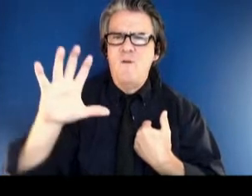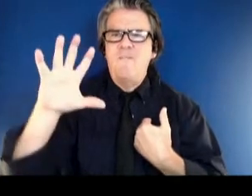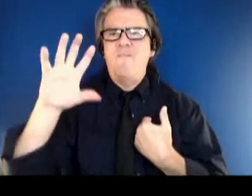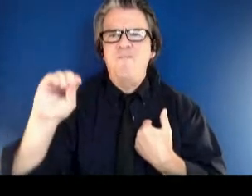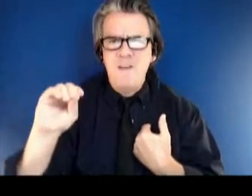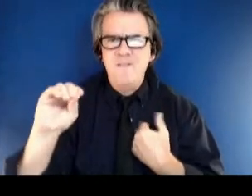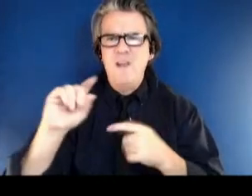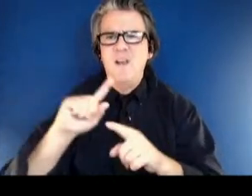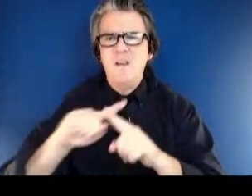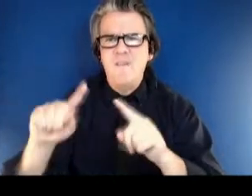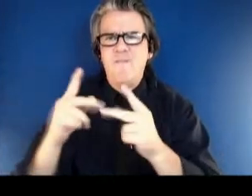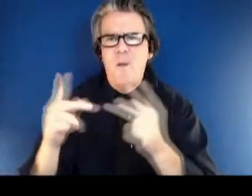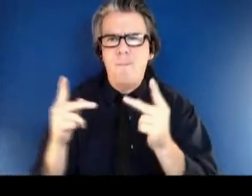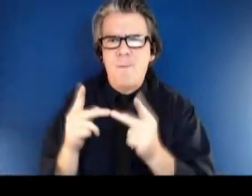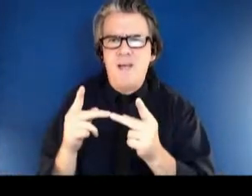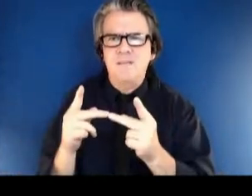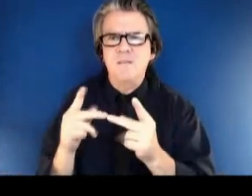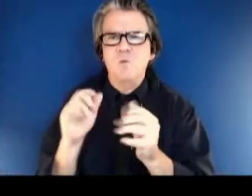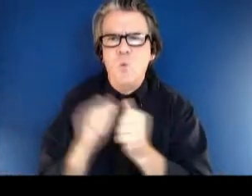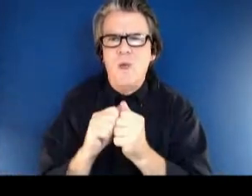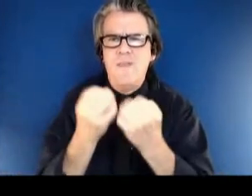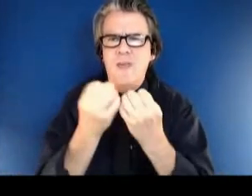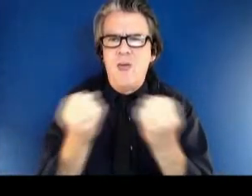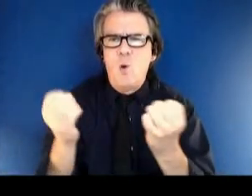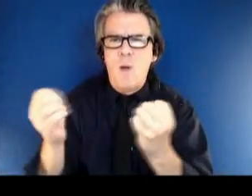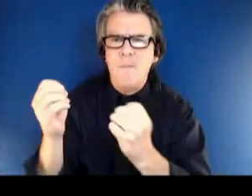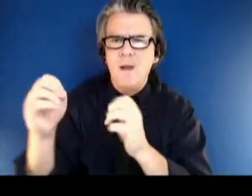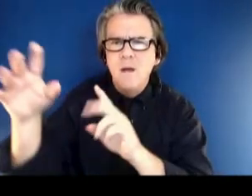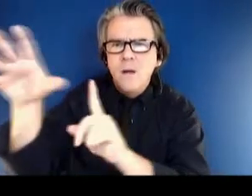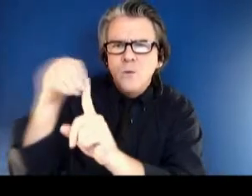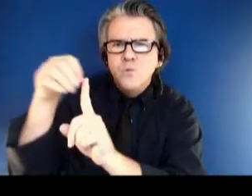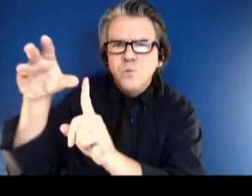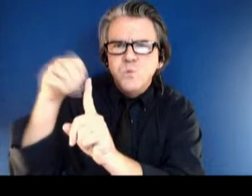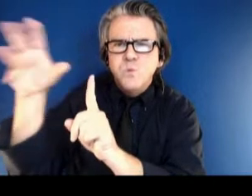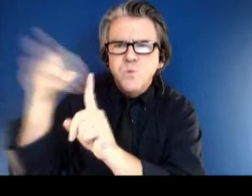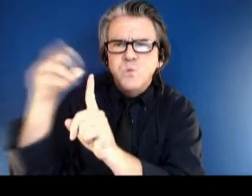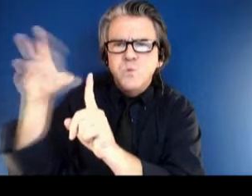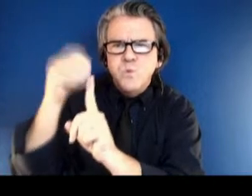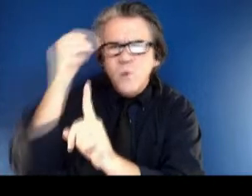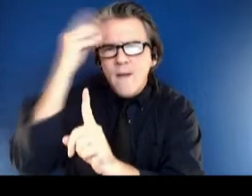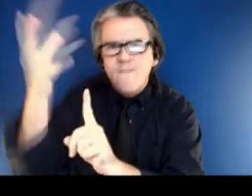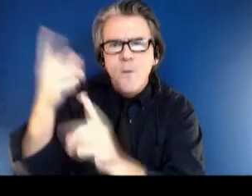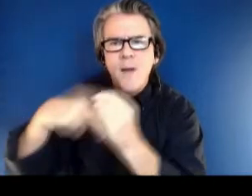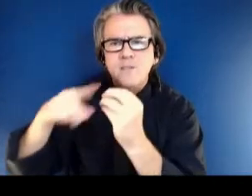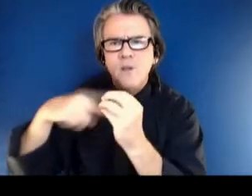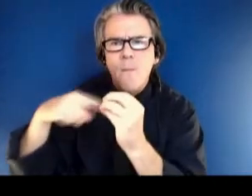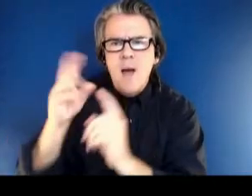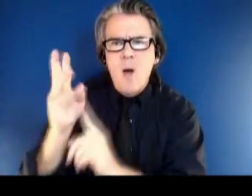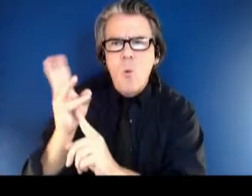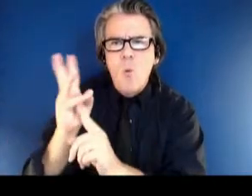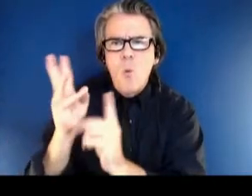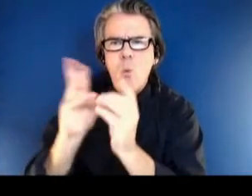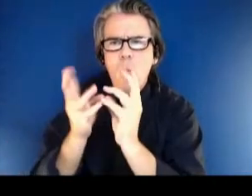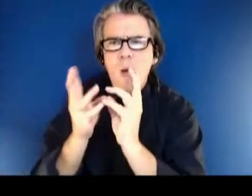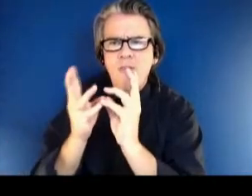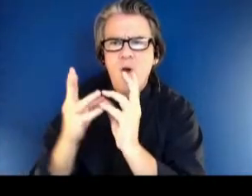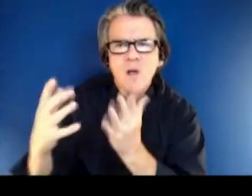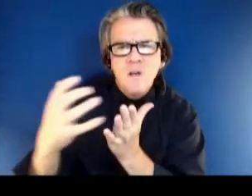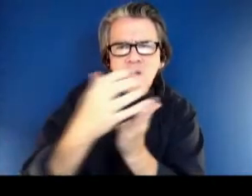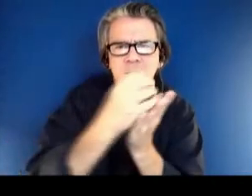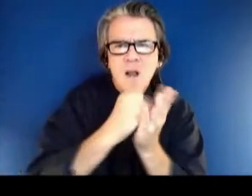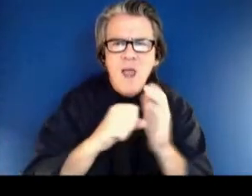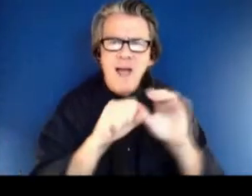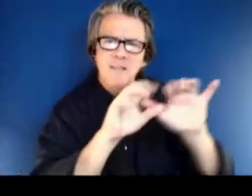of, to support any earlier all clear determinations or, any pushback in timing or